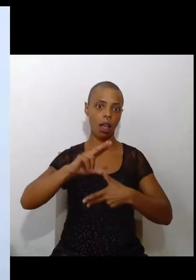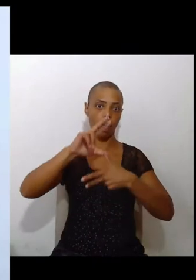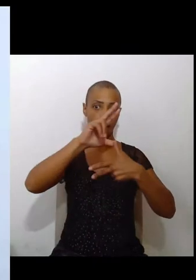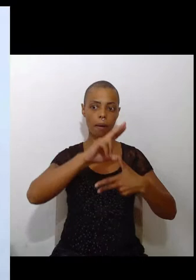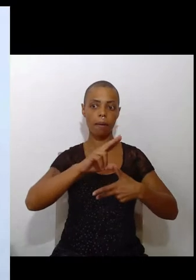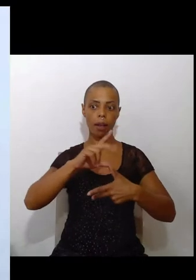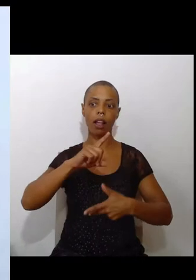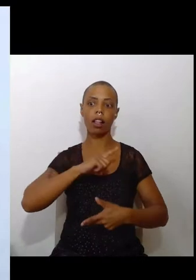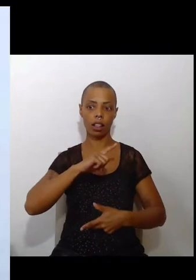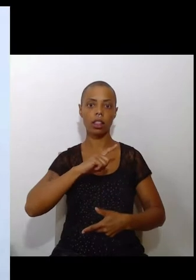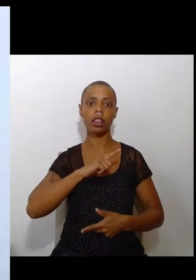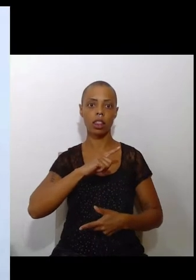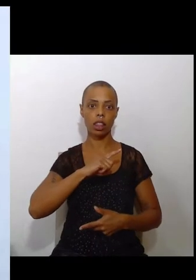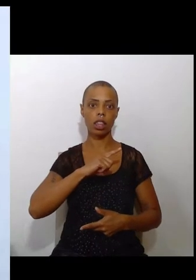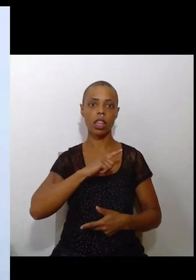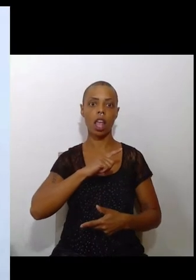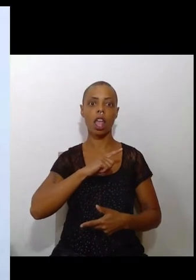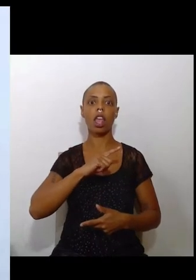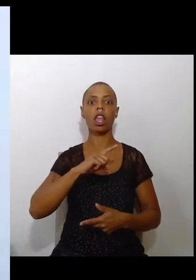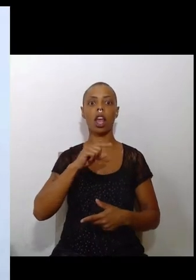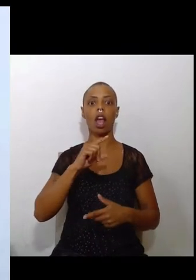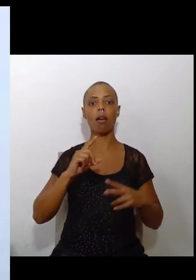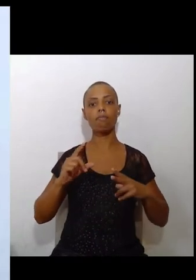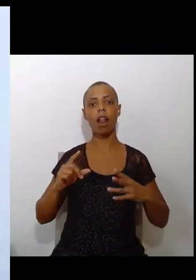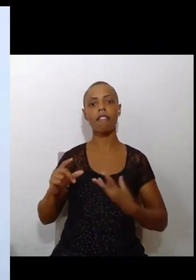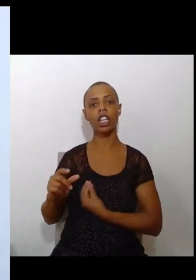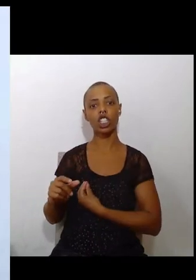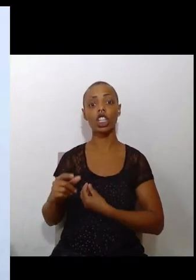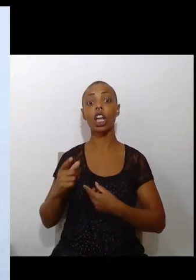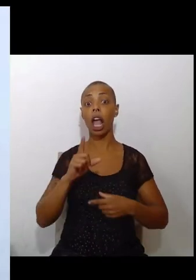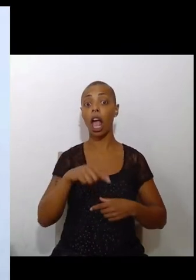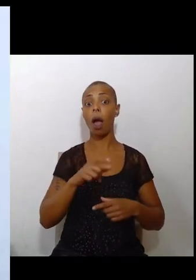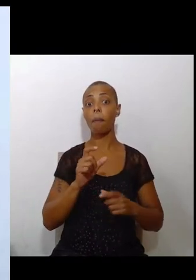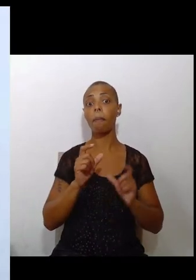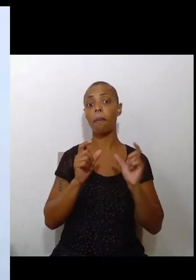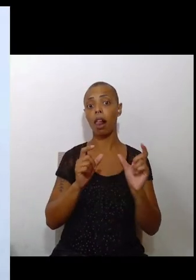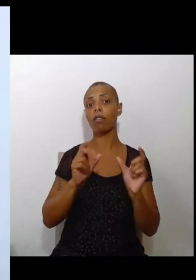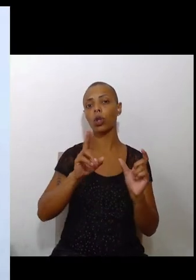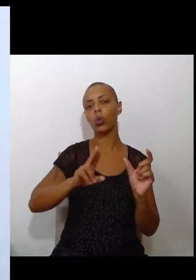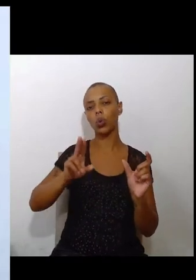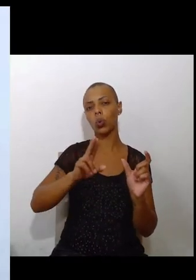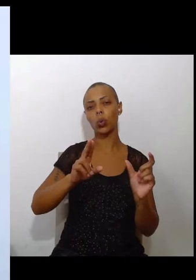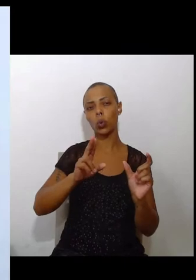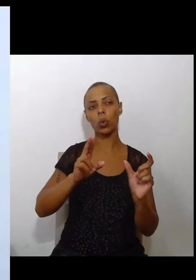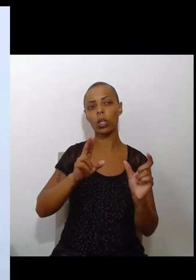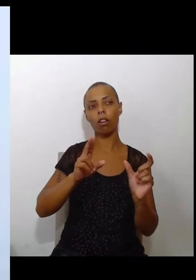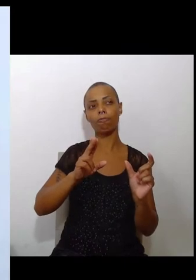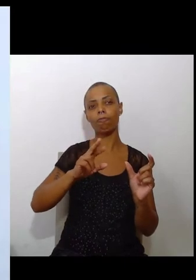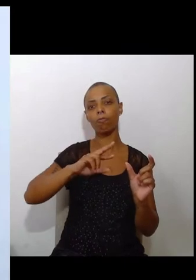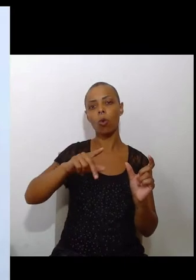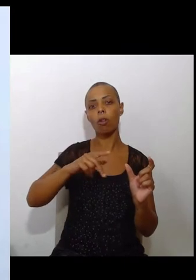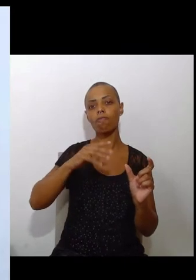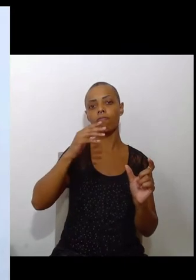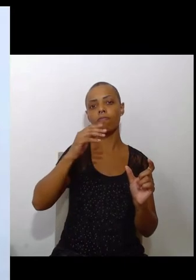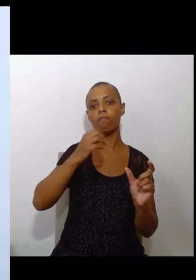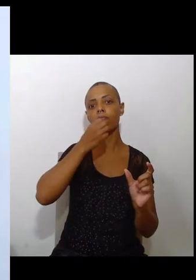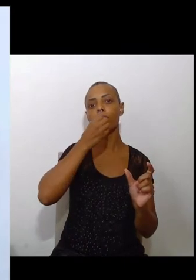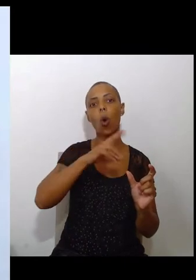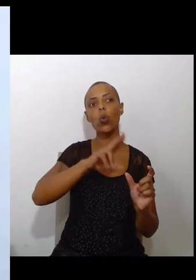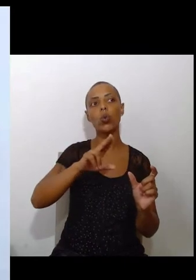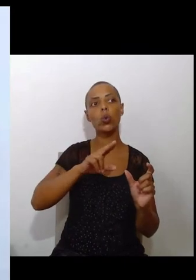it was very clear in your speech why you use this term which is a derogatory term